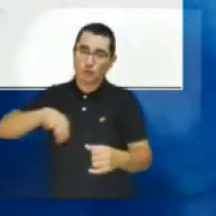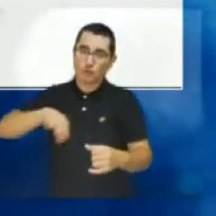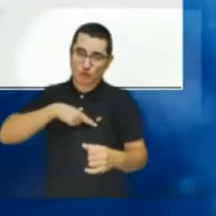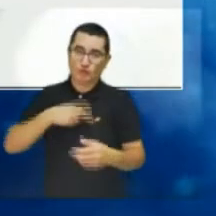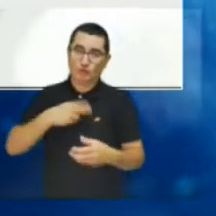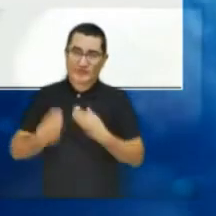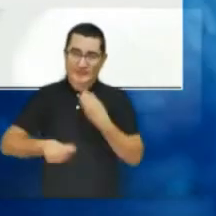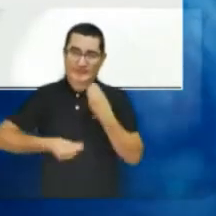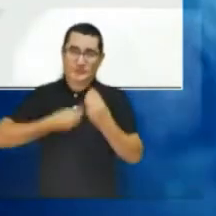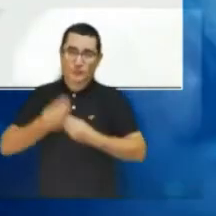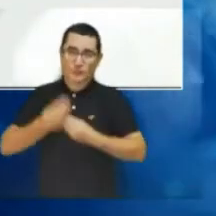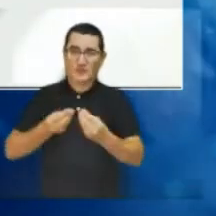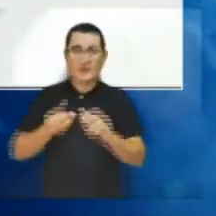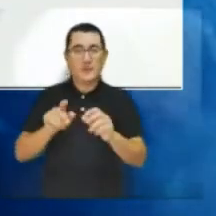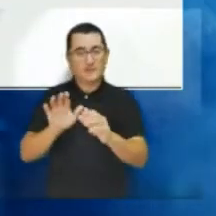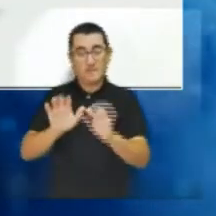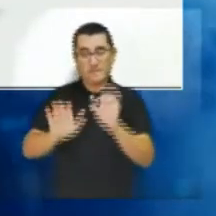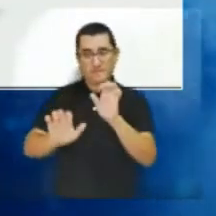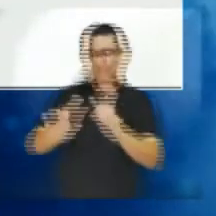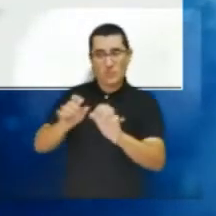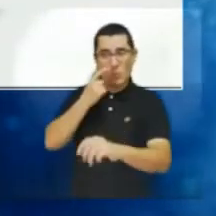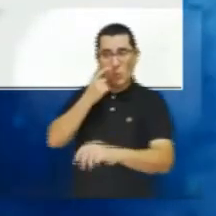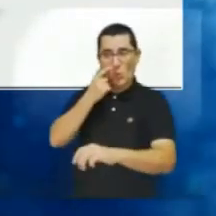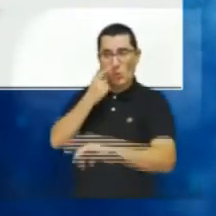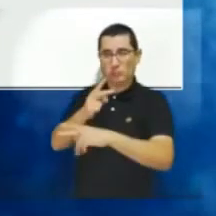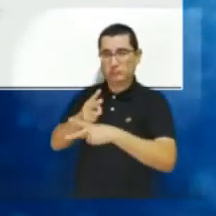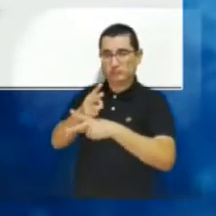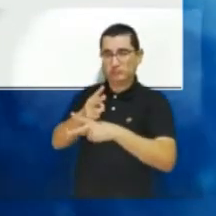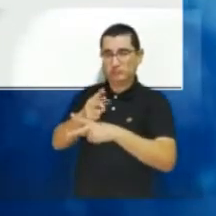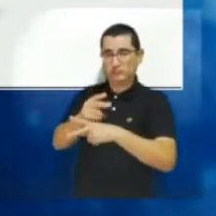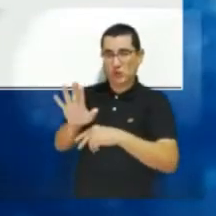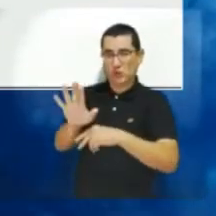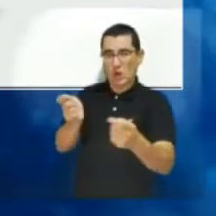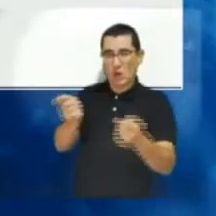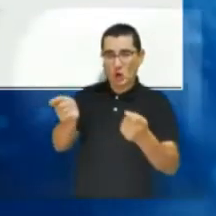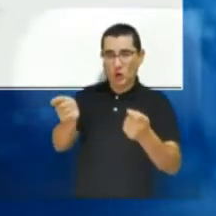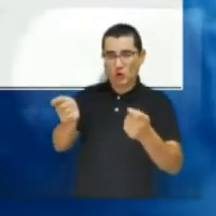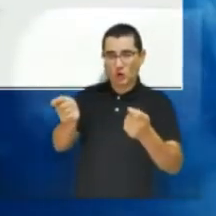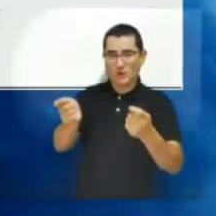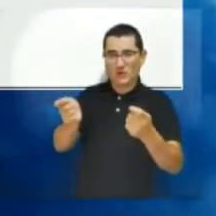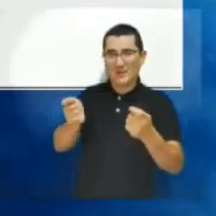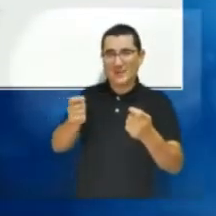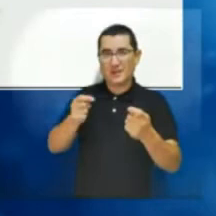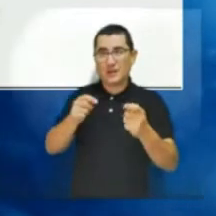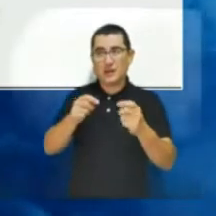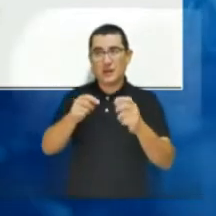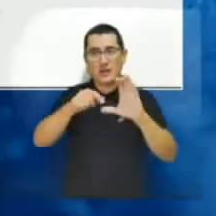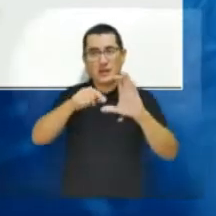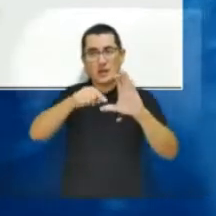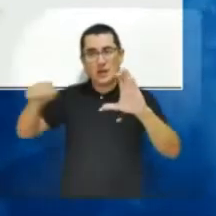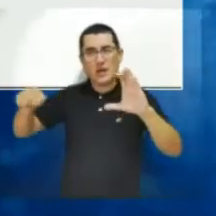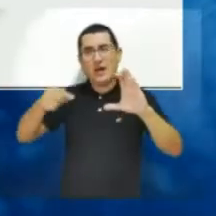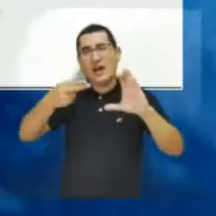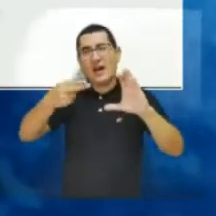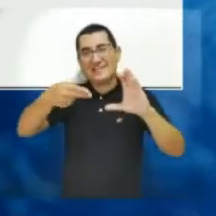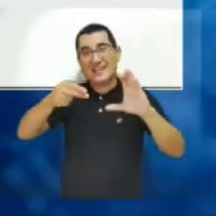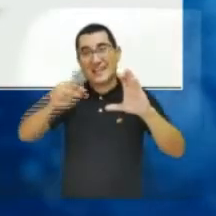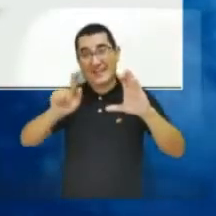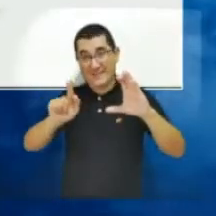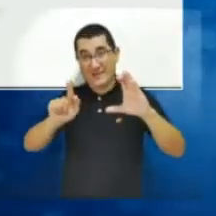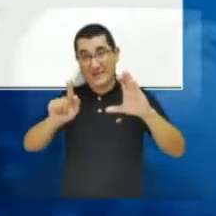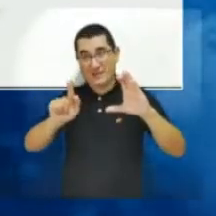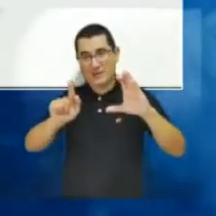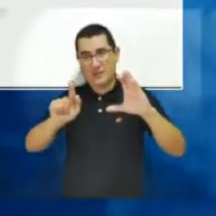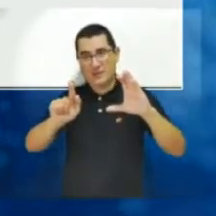We first control the HF band, so we have a big antenna field and a specific center which we call internal